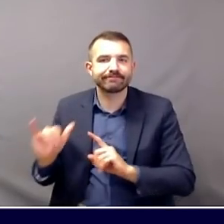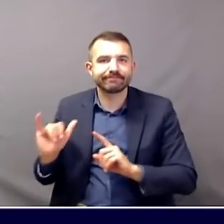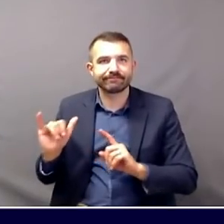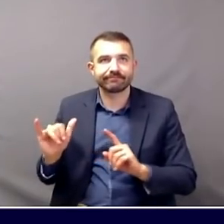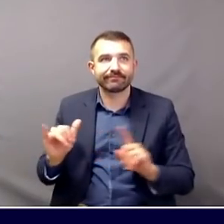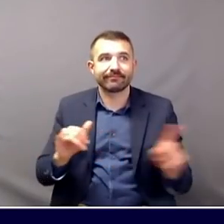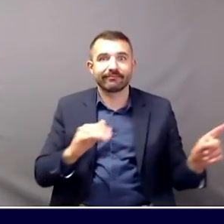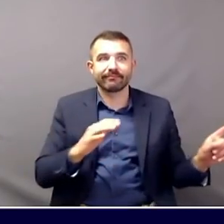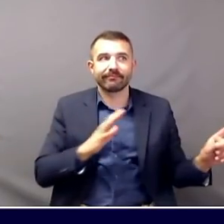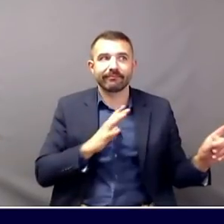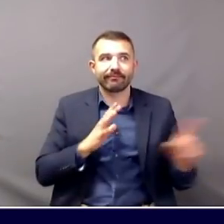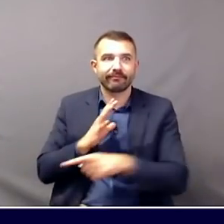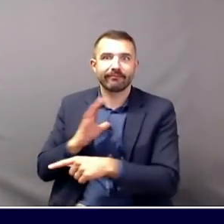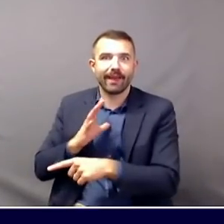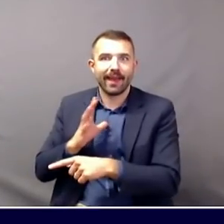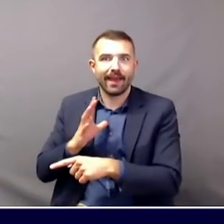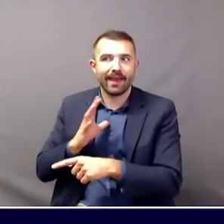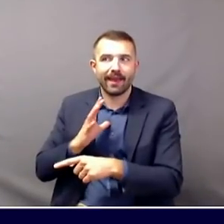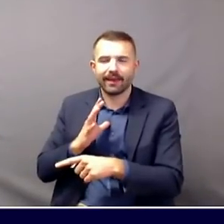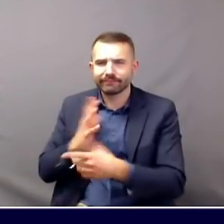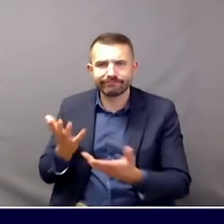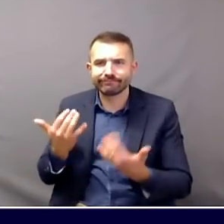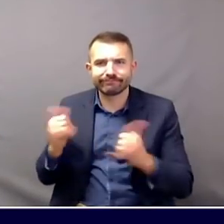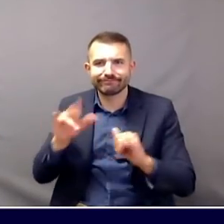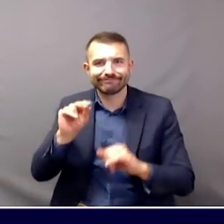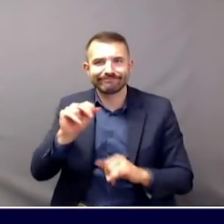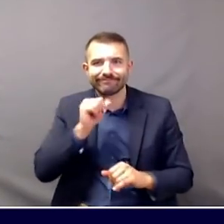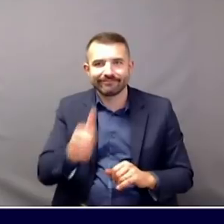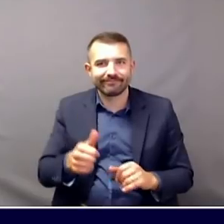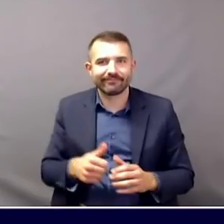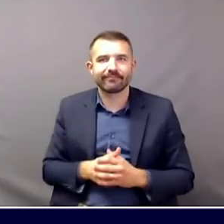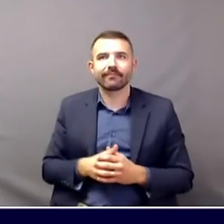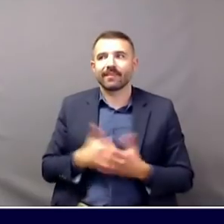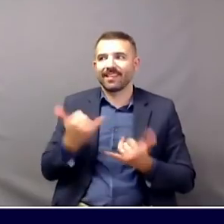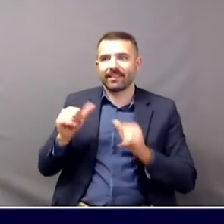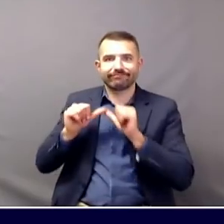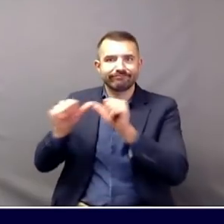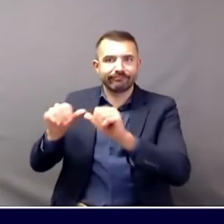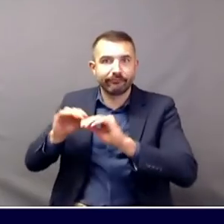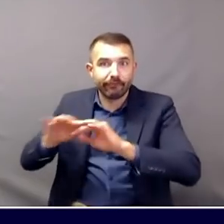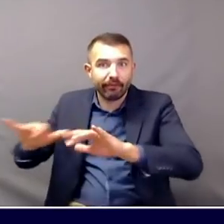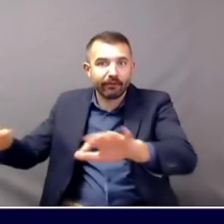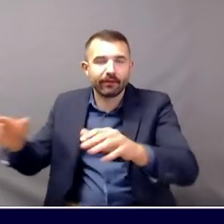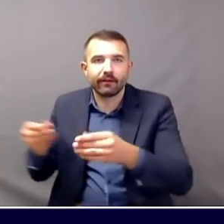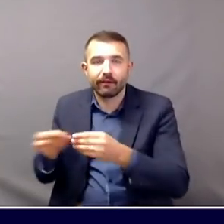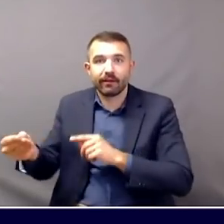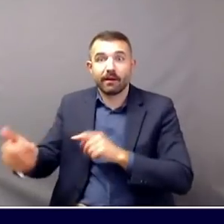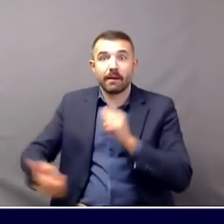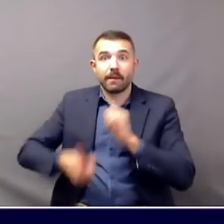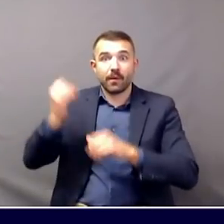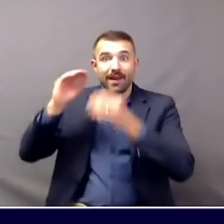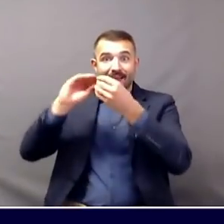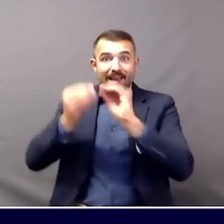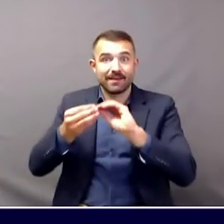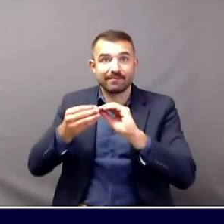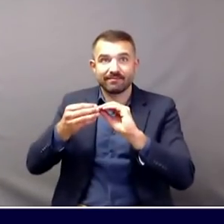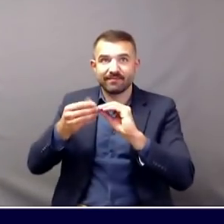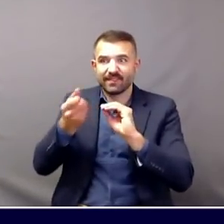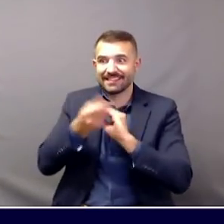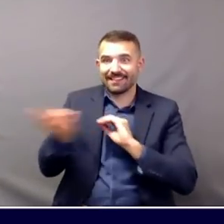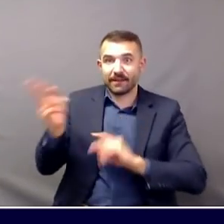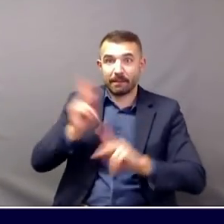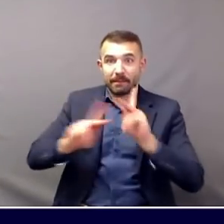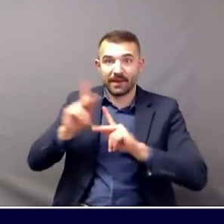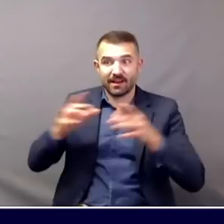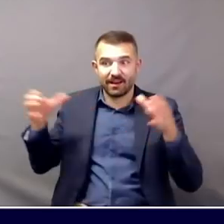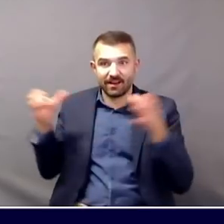everyone is aware that that is the primary means through which community transmission is happening. but also to couple it with what the